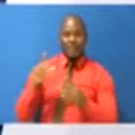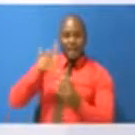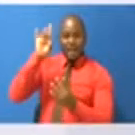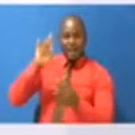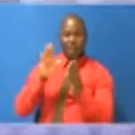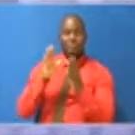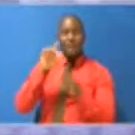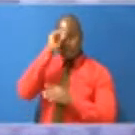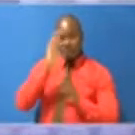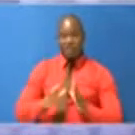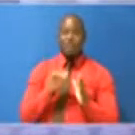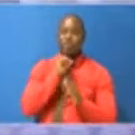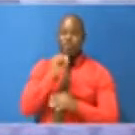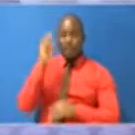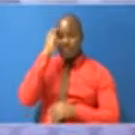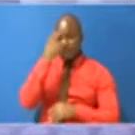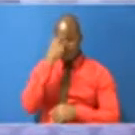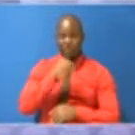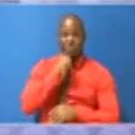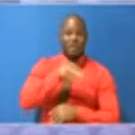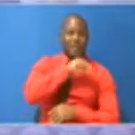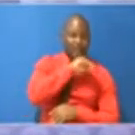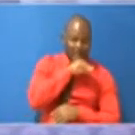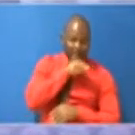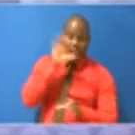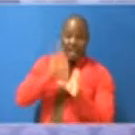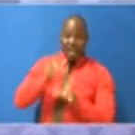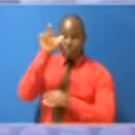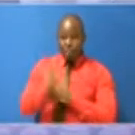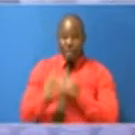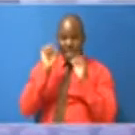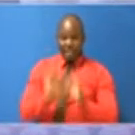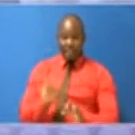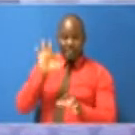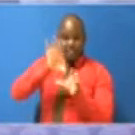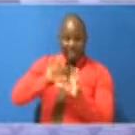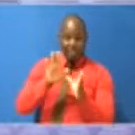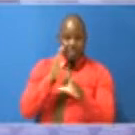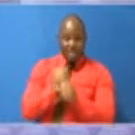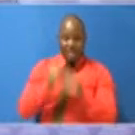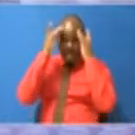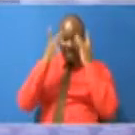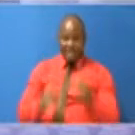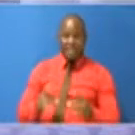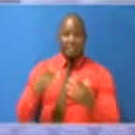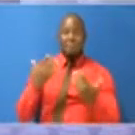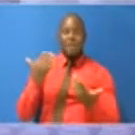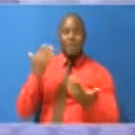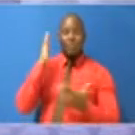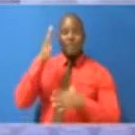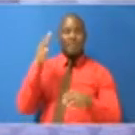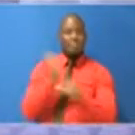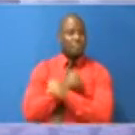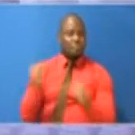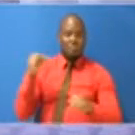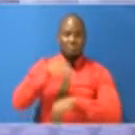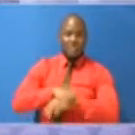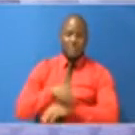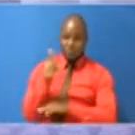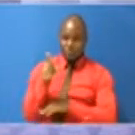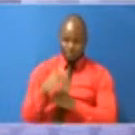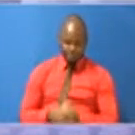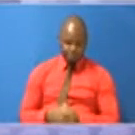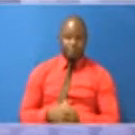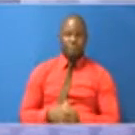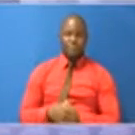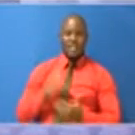to be governor of nairobi not mata karwa not royal odinga they're electing you if they elect you if they make that decision which i know they will not make you